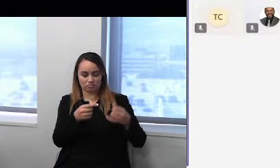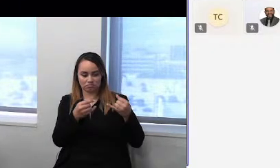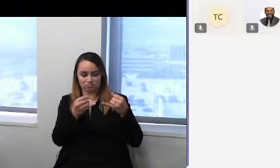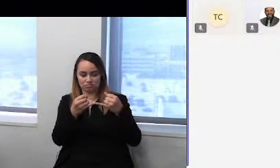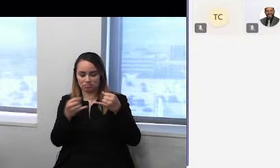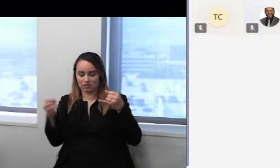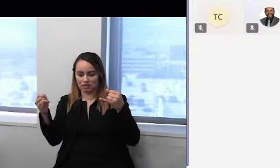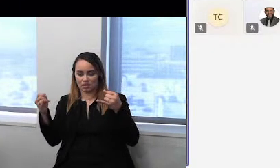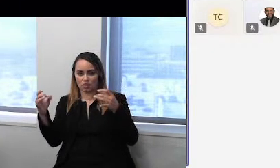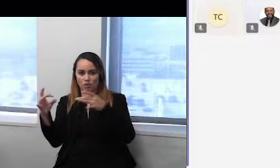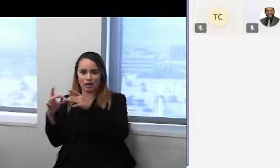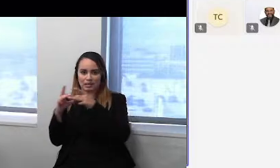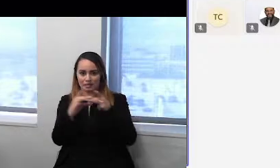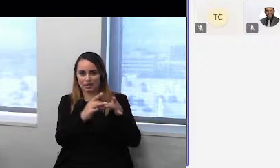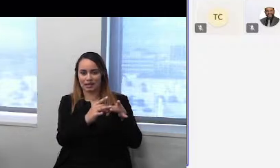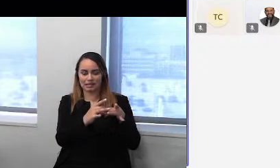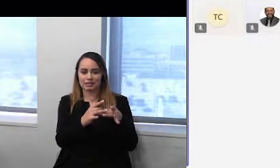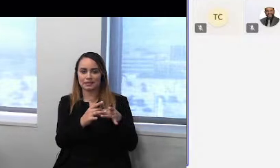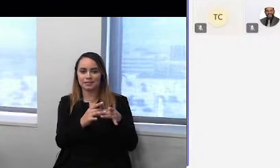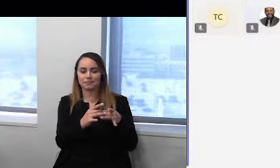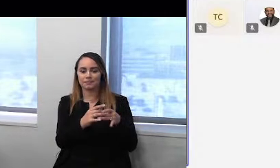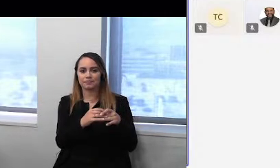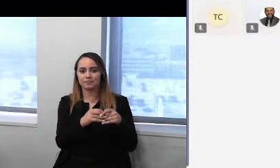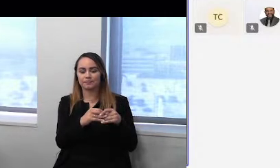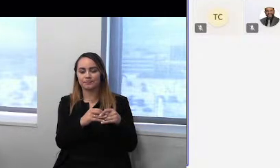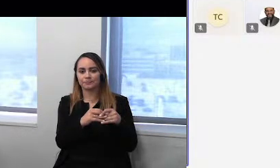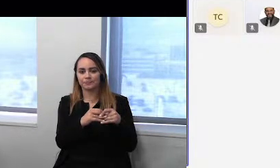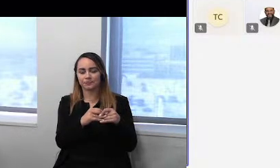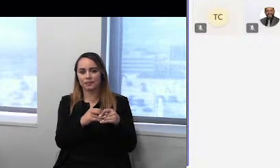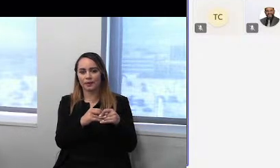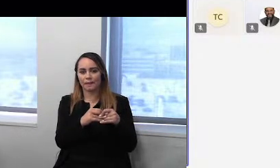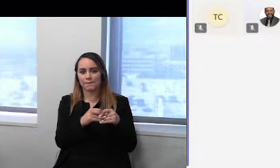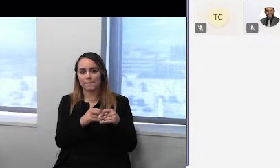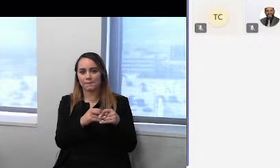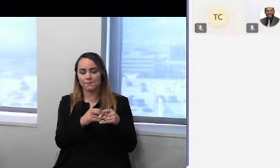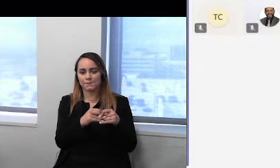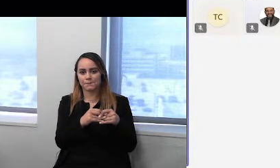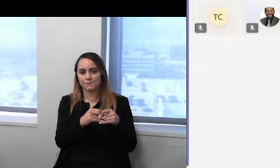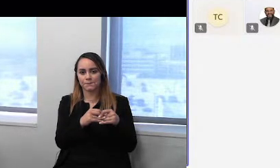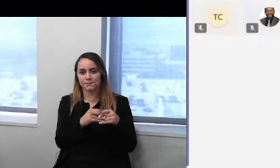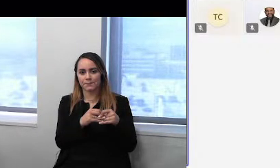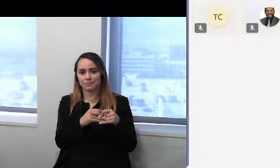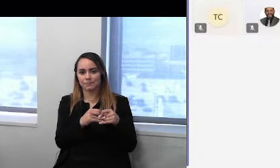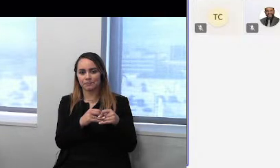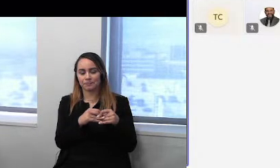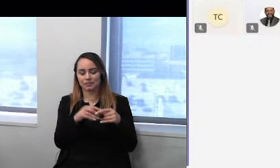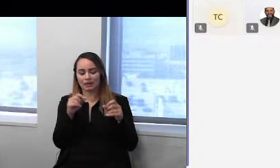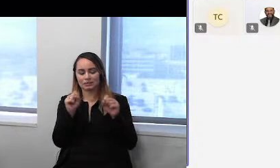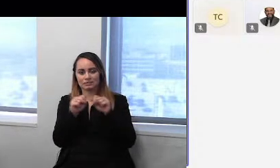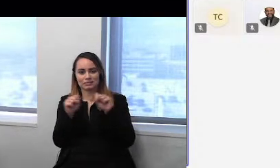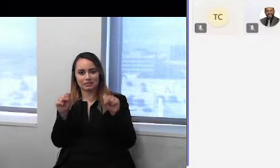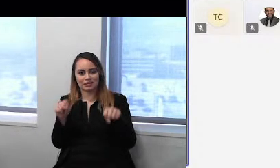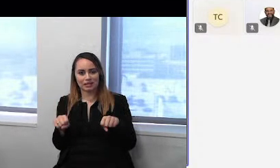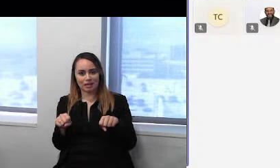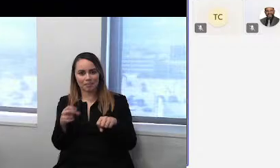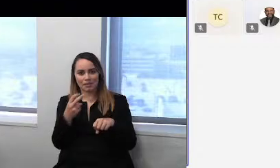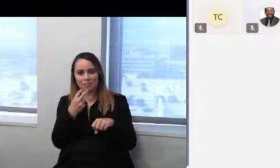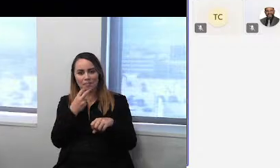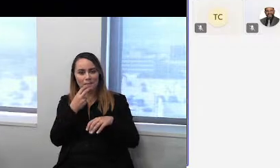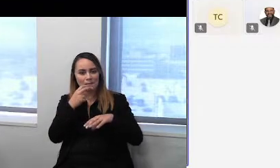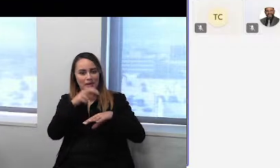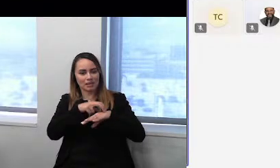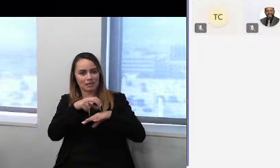standalone energy storage, would that be a substitute for